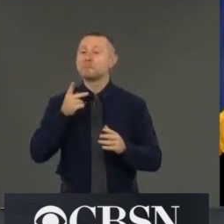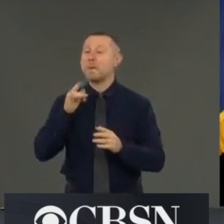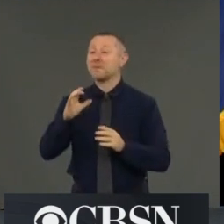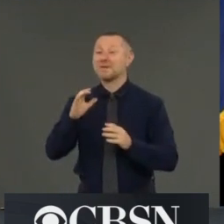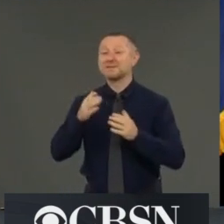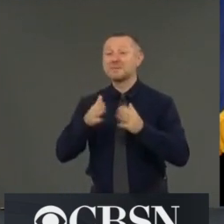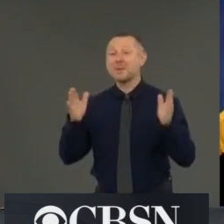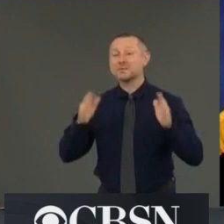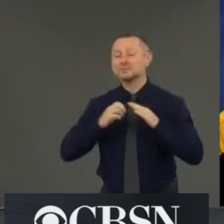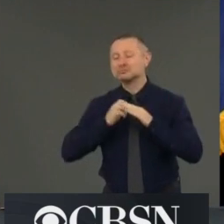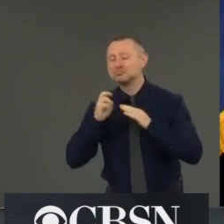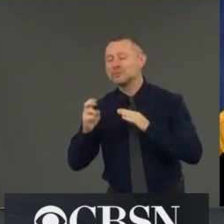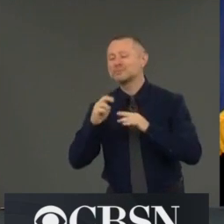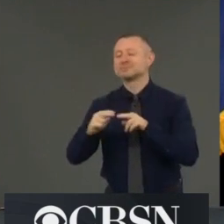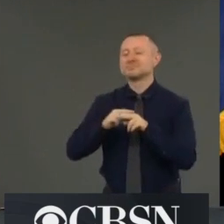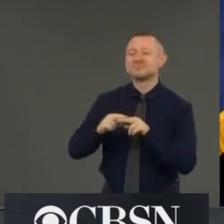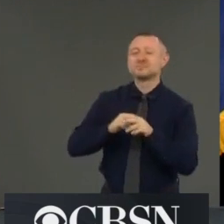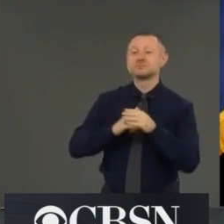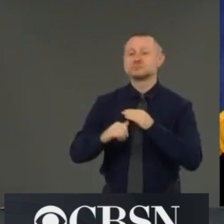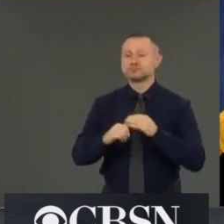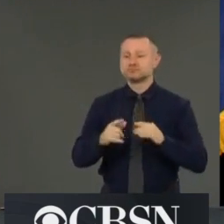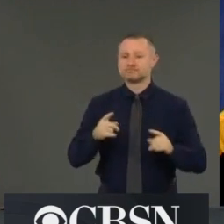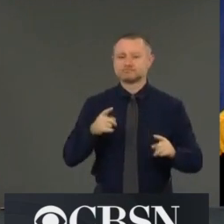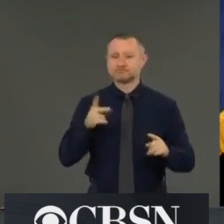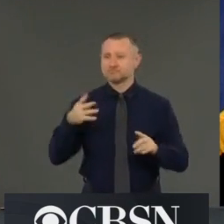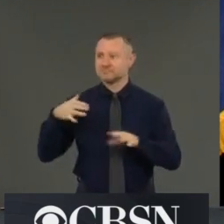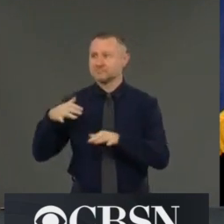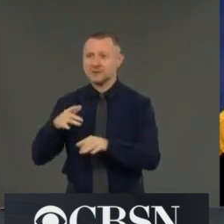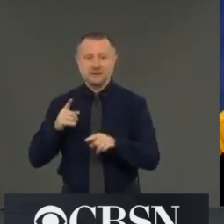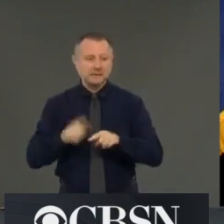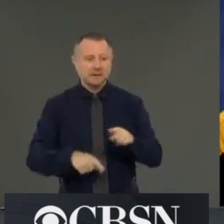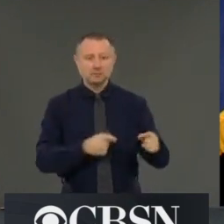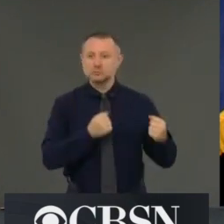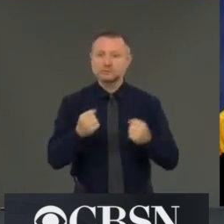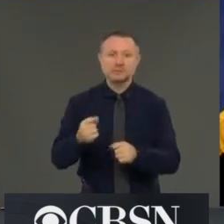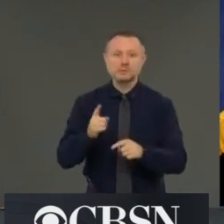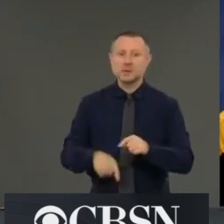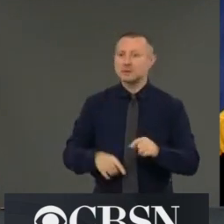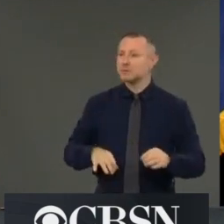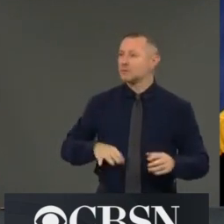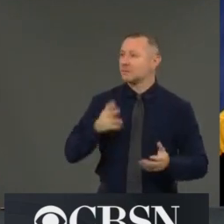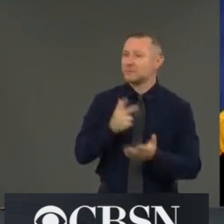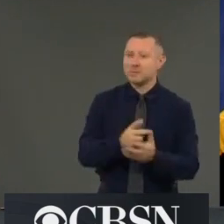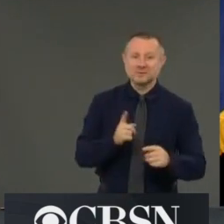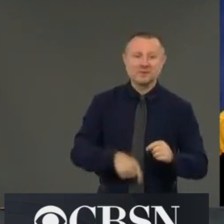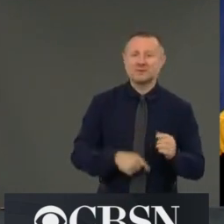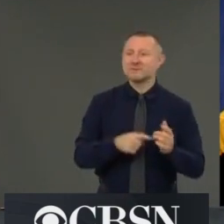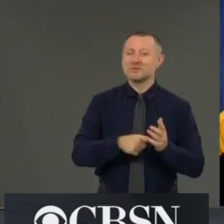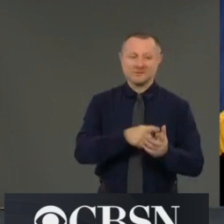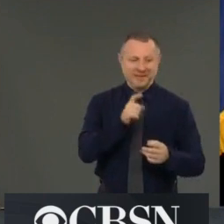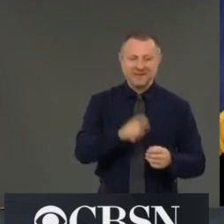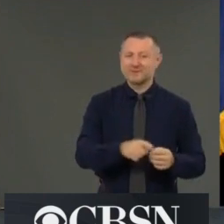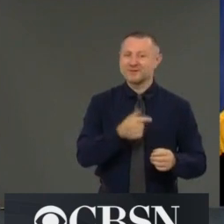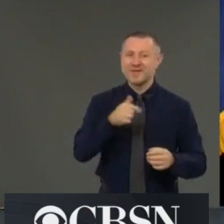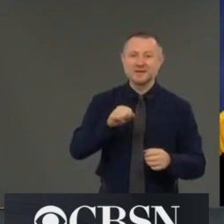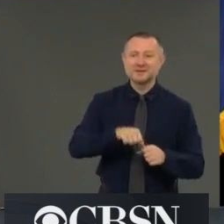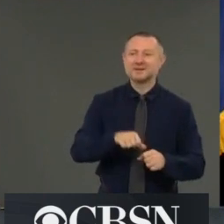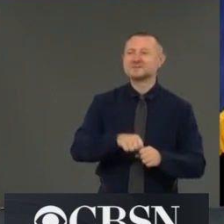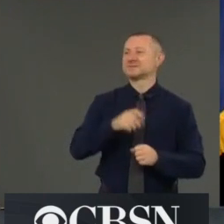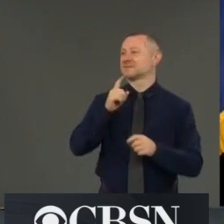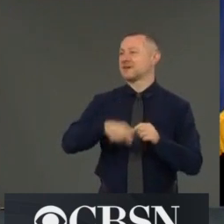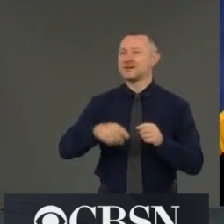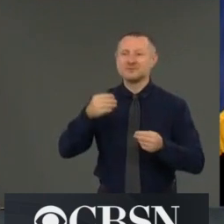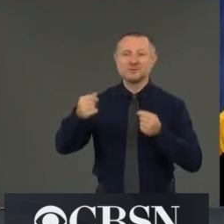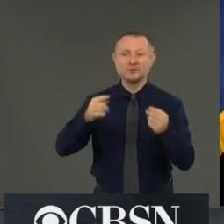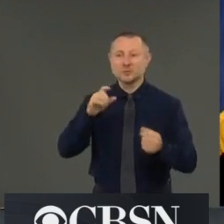needed, because they couldn't drive to work and pay the parking and pay the gas and pay the tolls, that was safe for